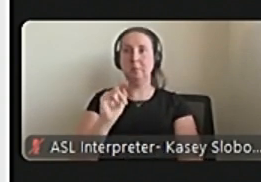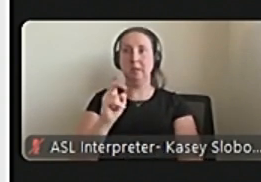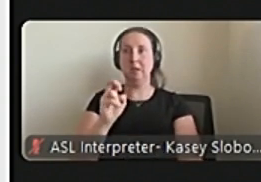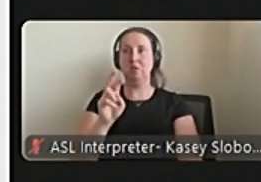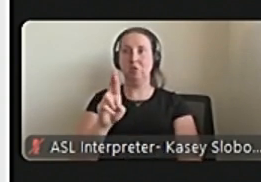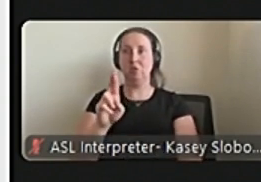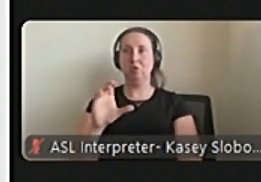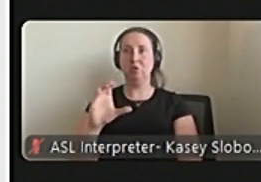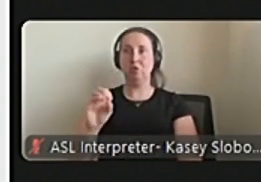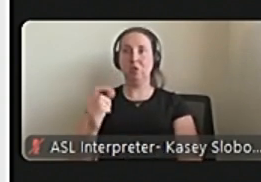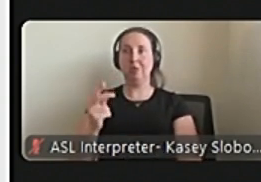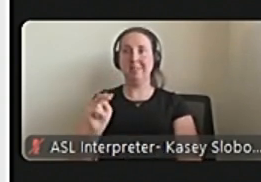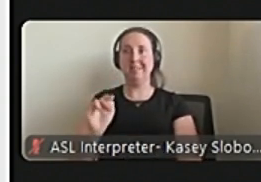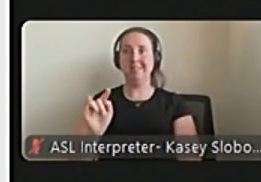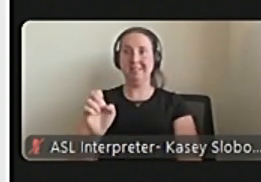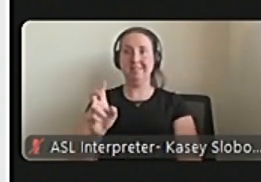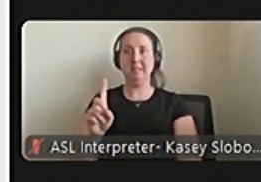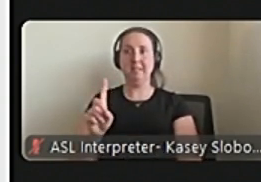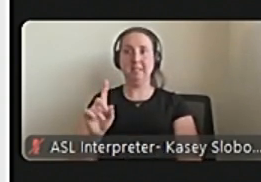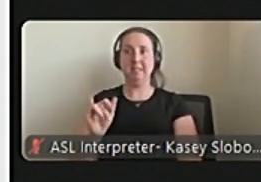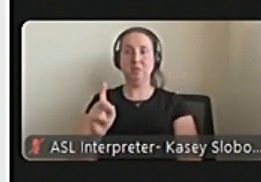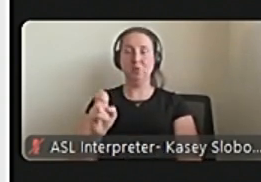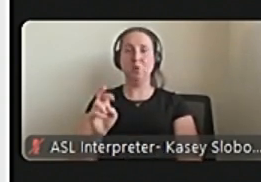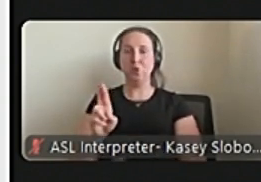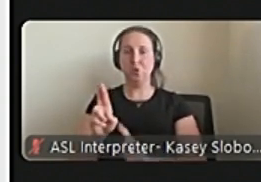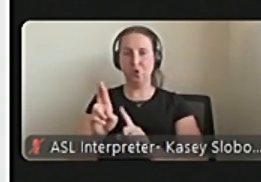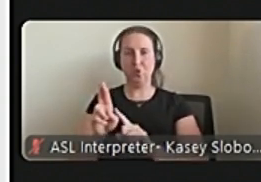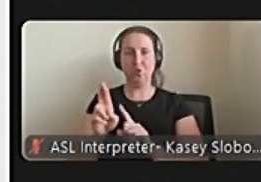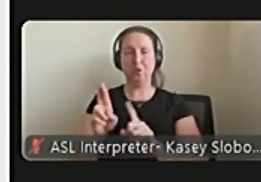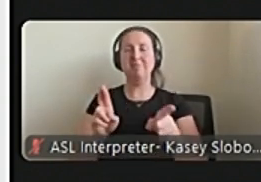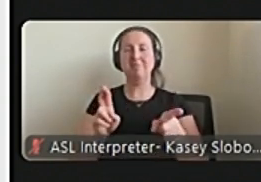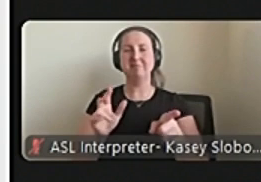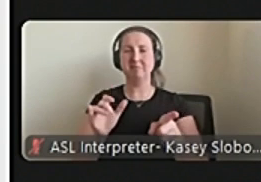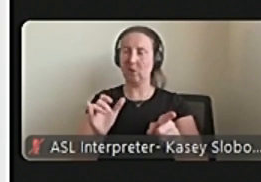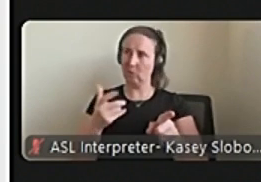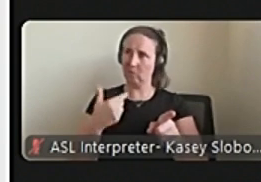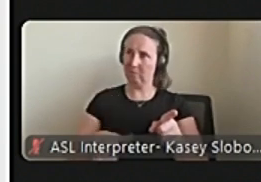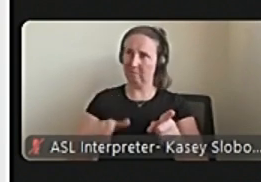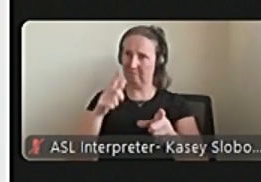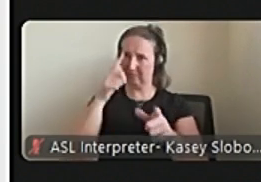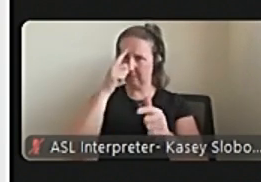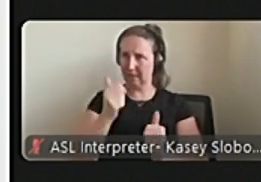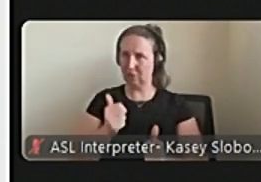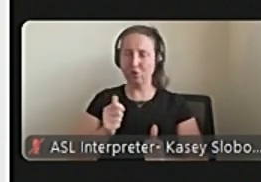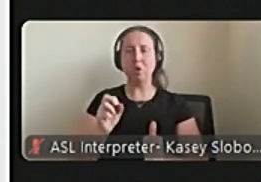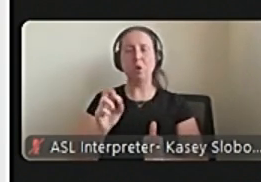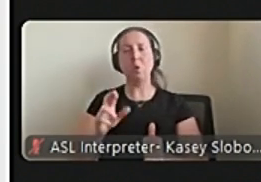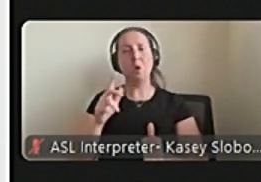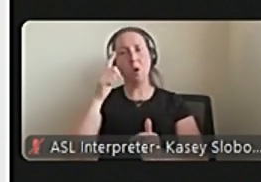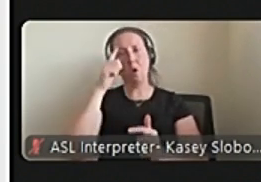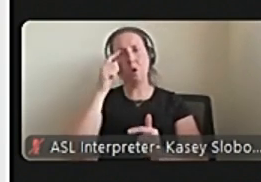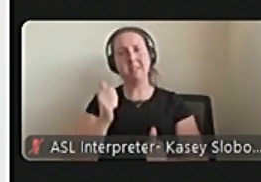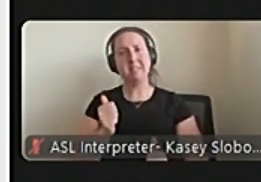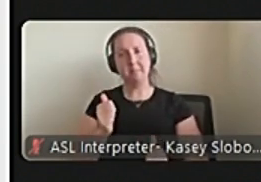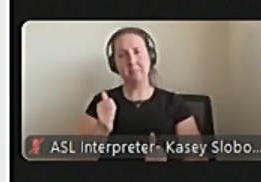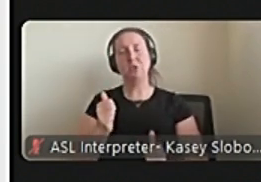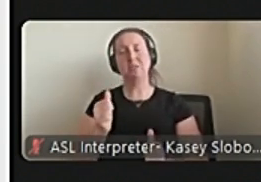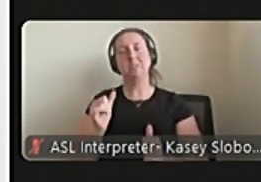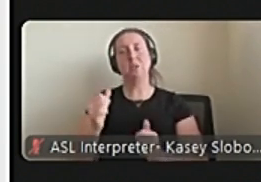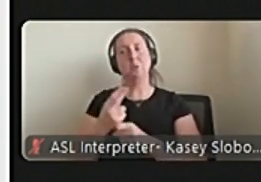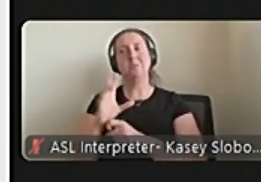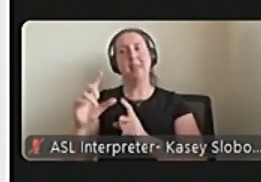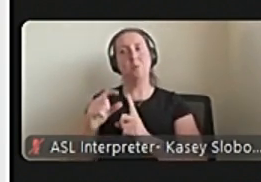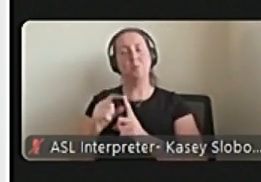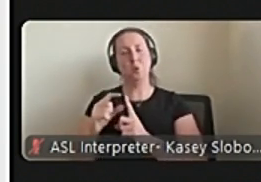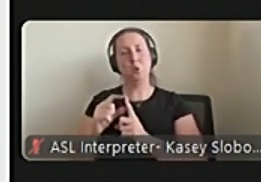neurocognitive disorder. Do I have a dementia? More commonly, do I have Alzheimer's disease? Because that's what they know.